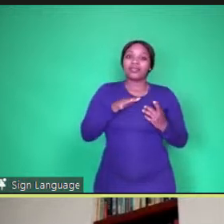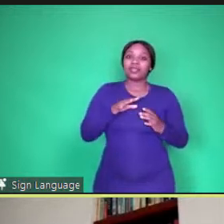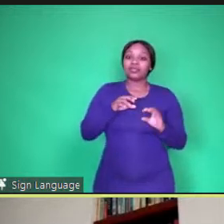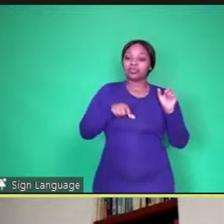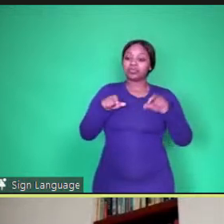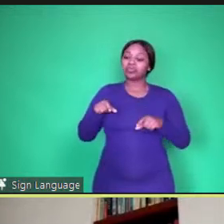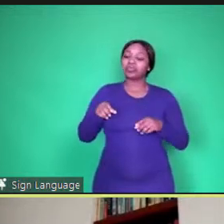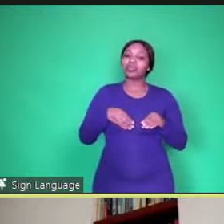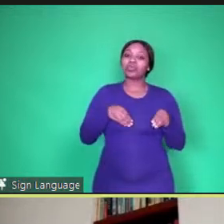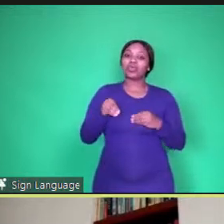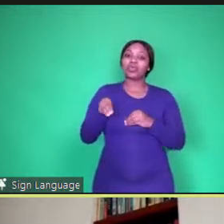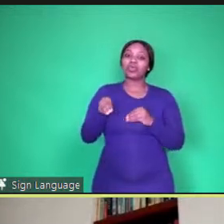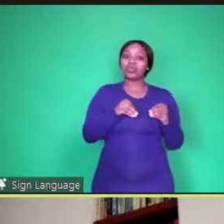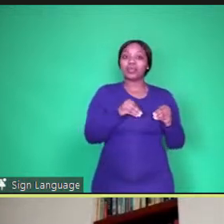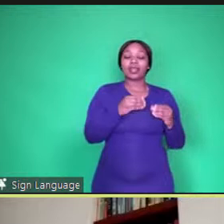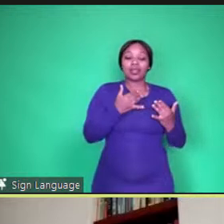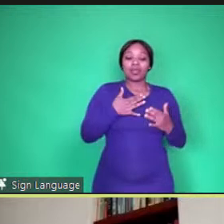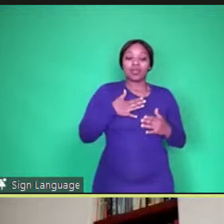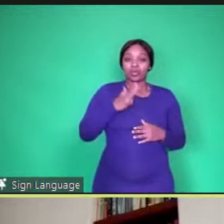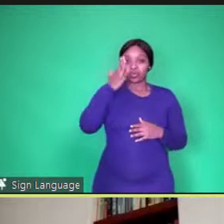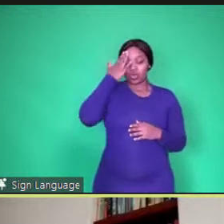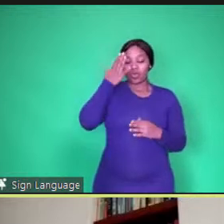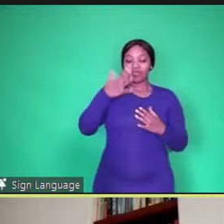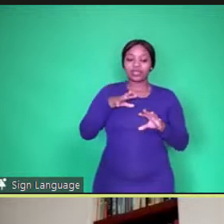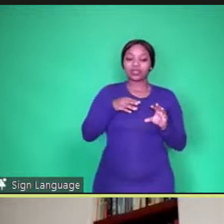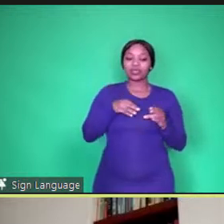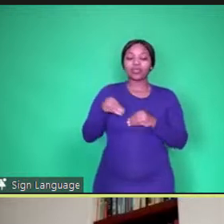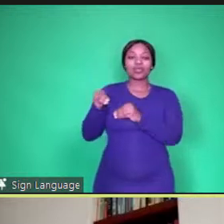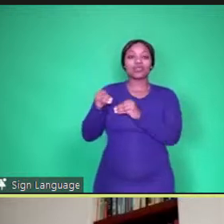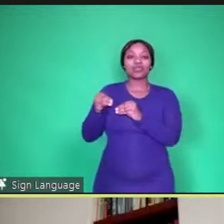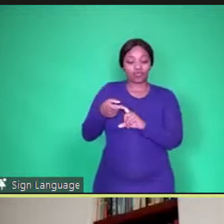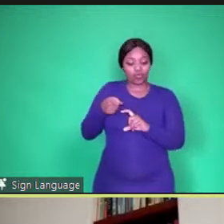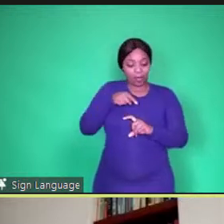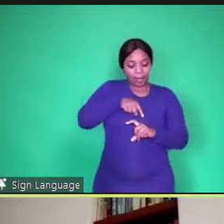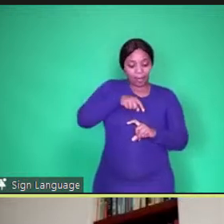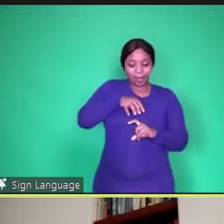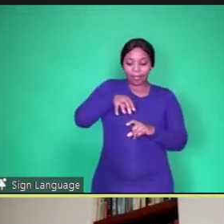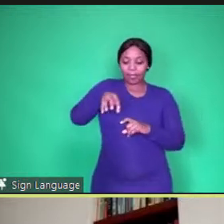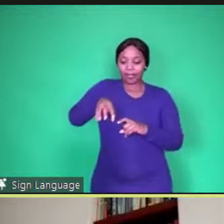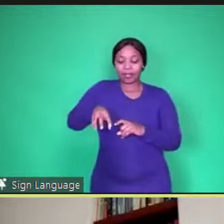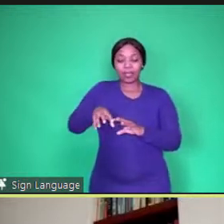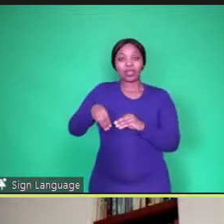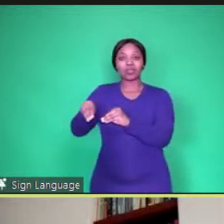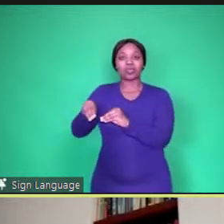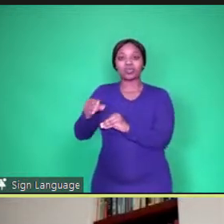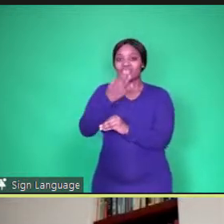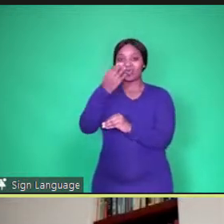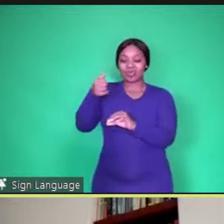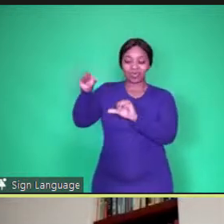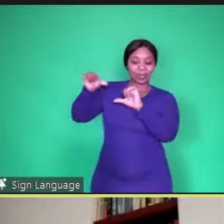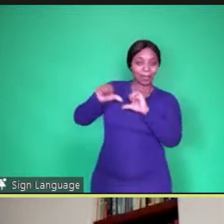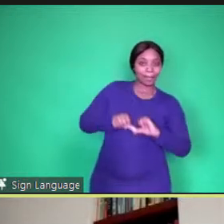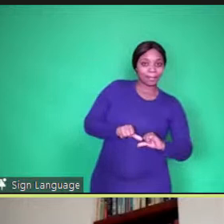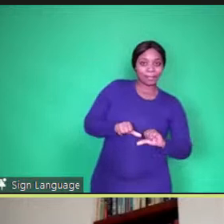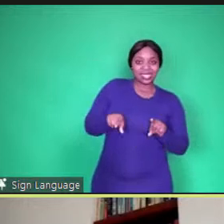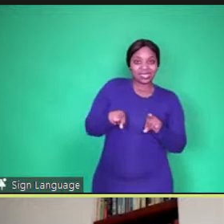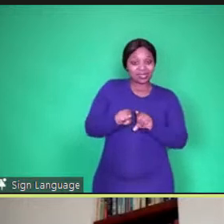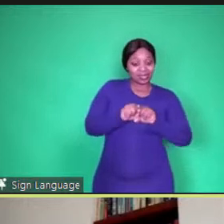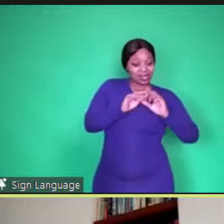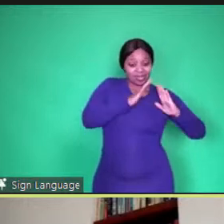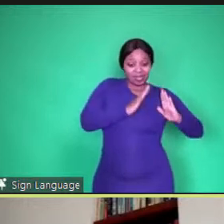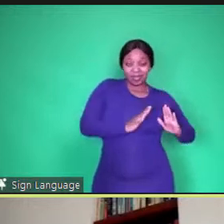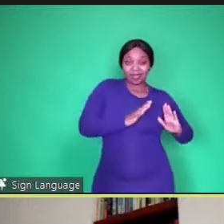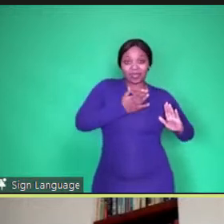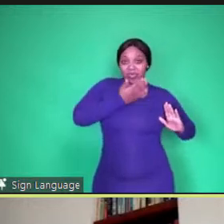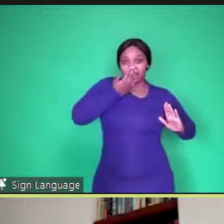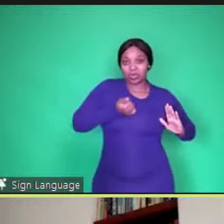know the household they moved from. And if migrants moved twice, we do not know if they returned to the same household. And these limitations are really